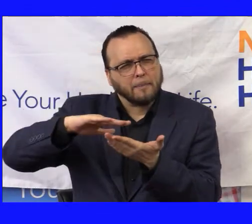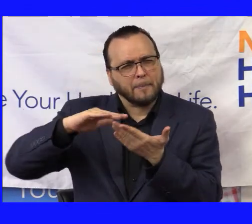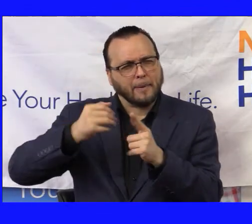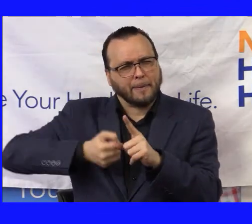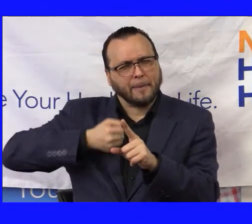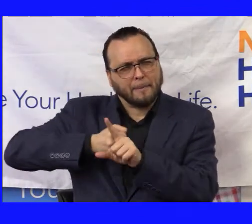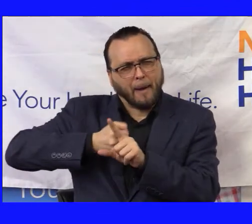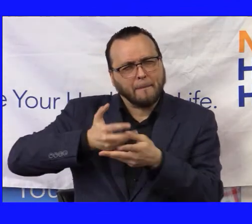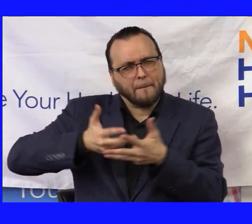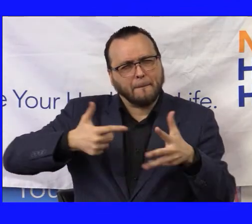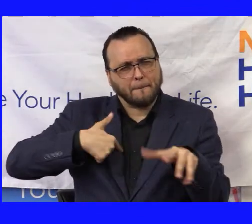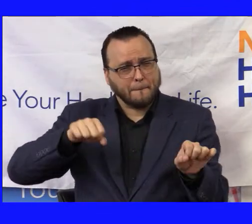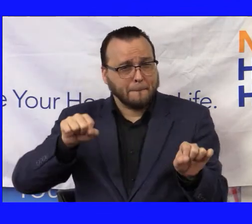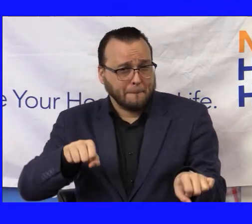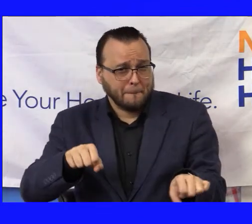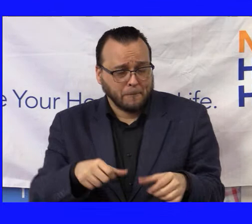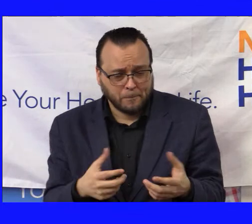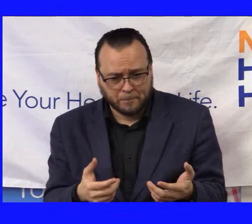can of